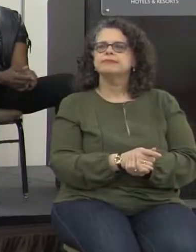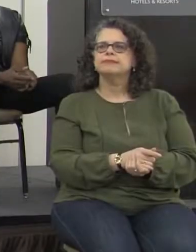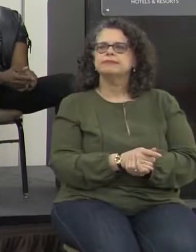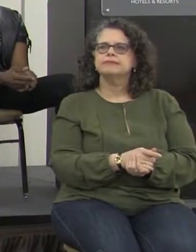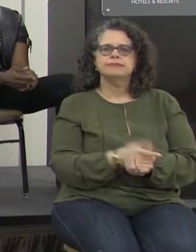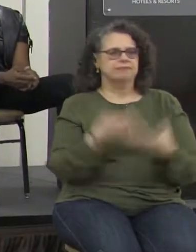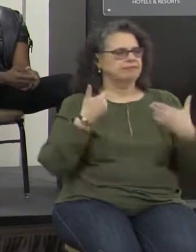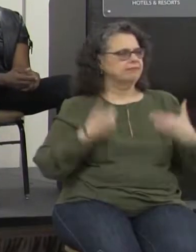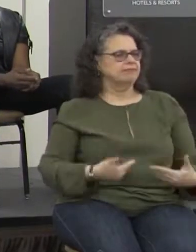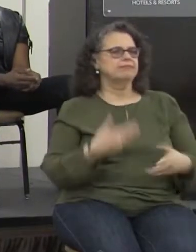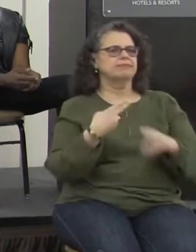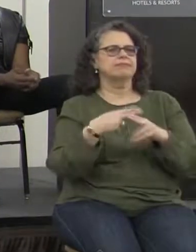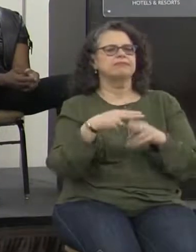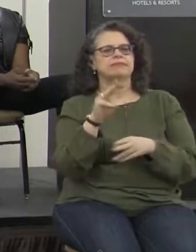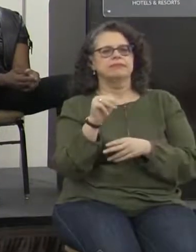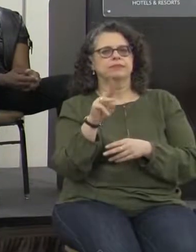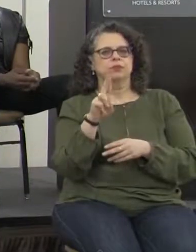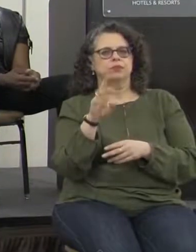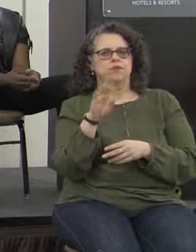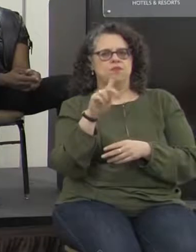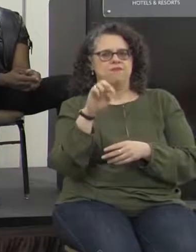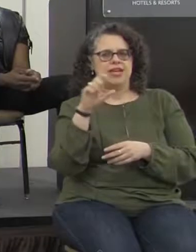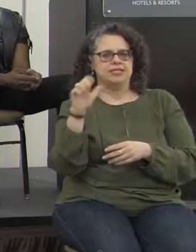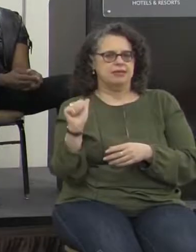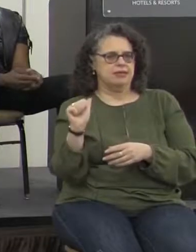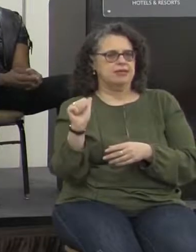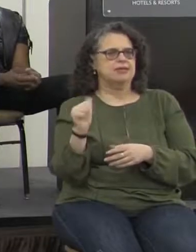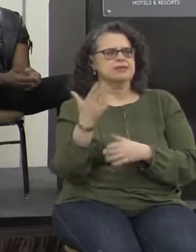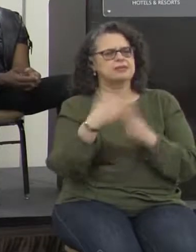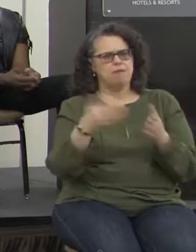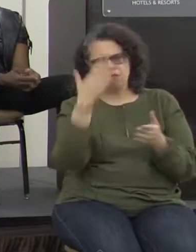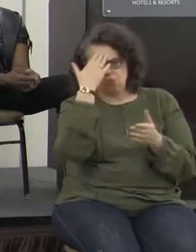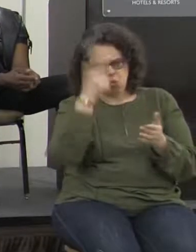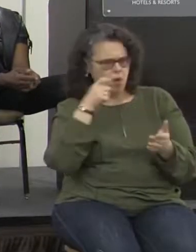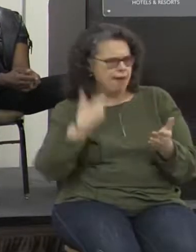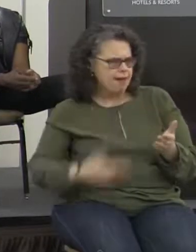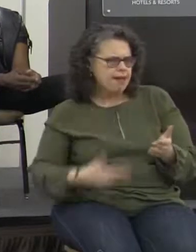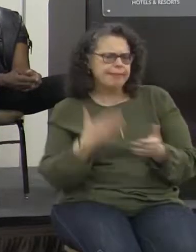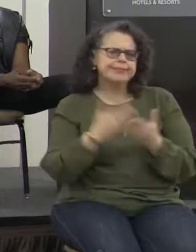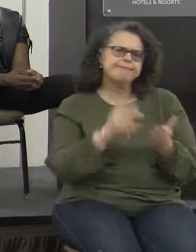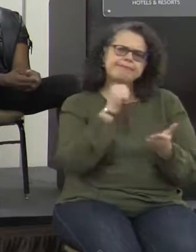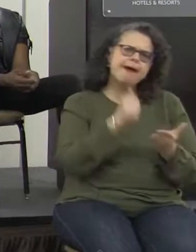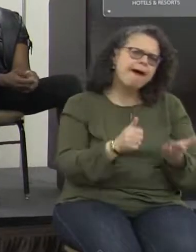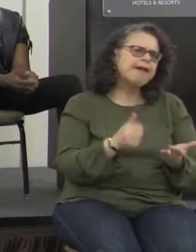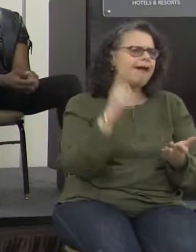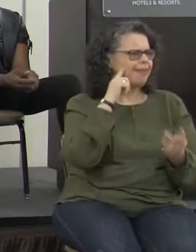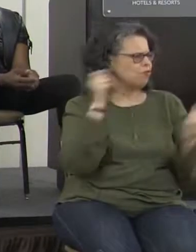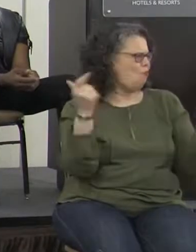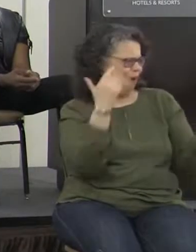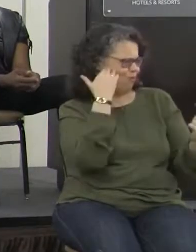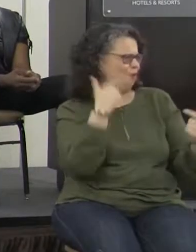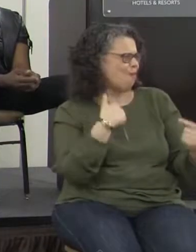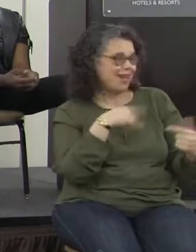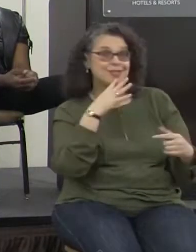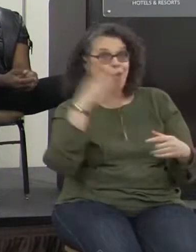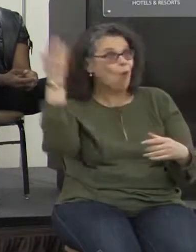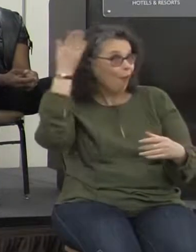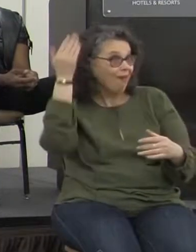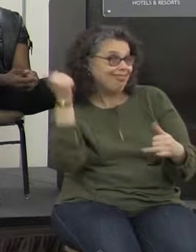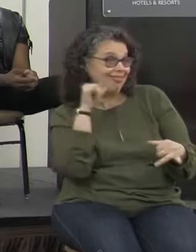I am Mufasa, and some of you know me, some of you don't. I think everybody knows me because I spoke last